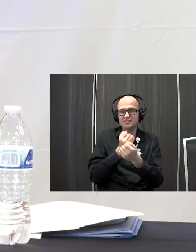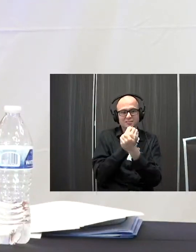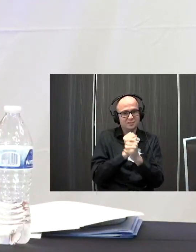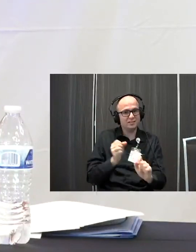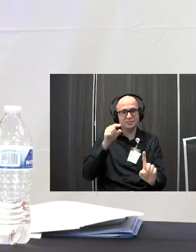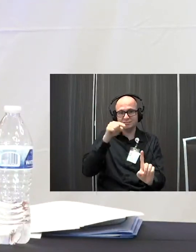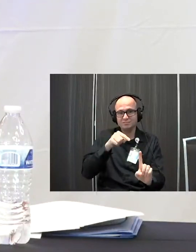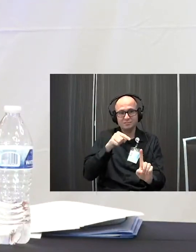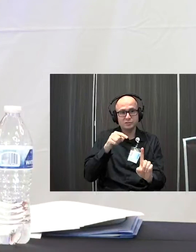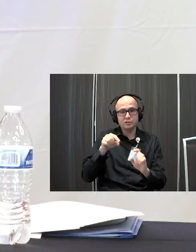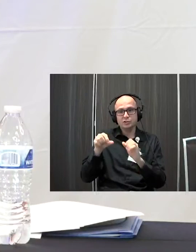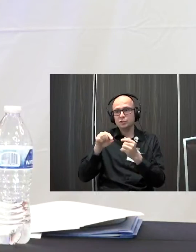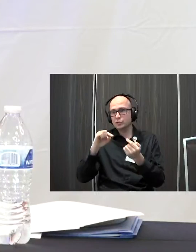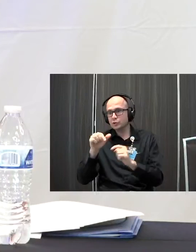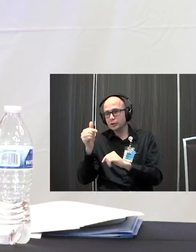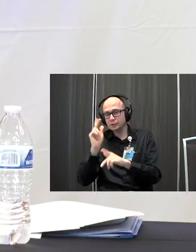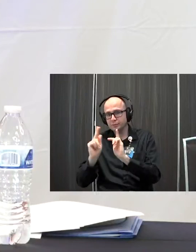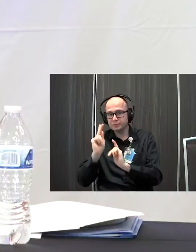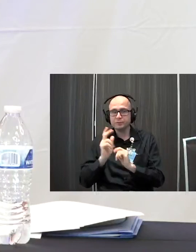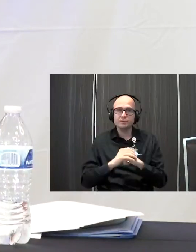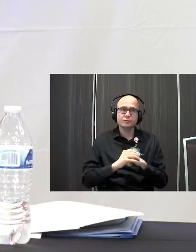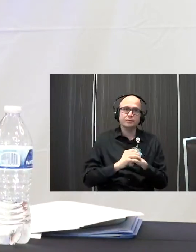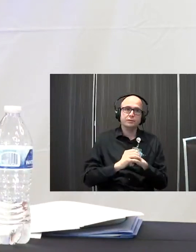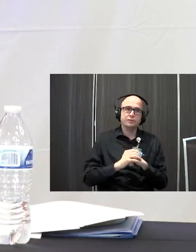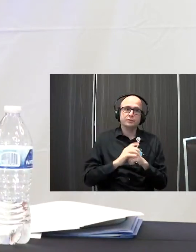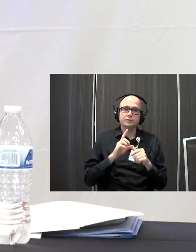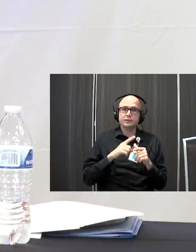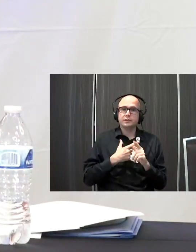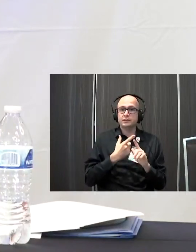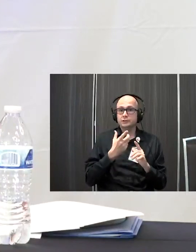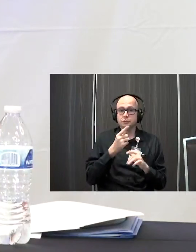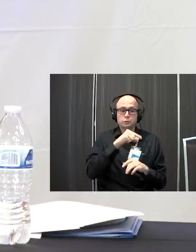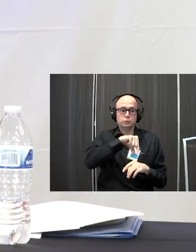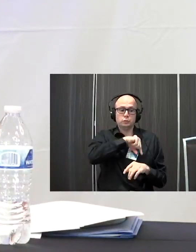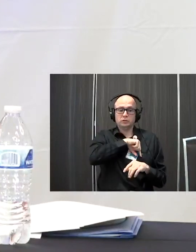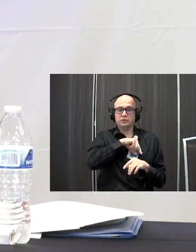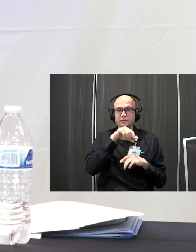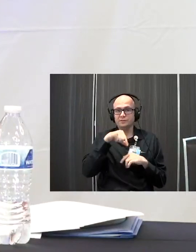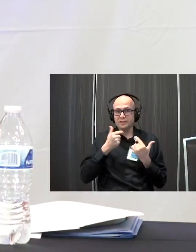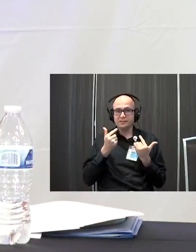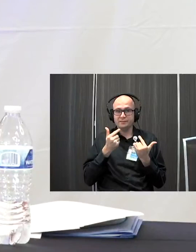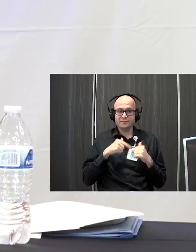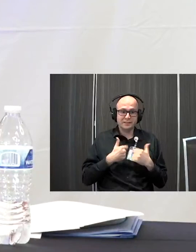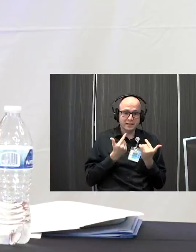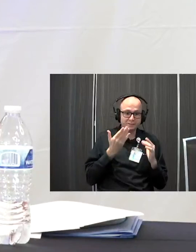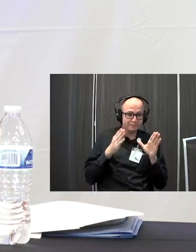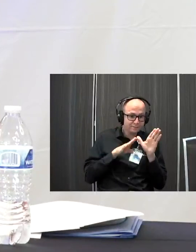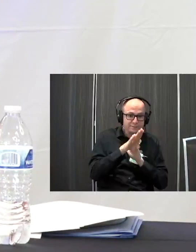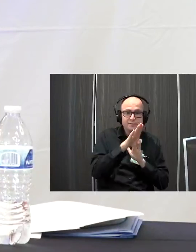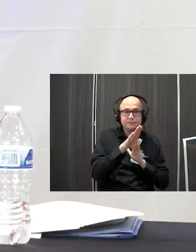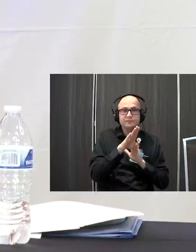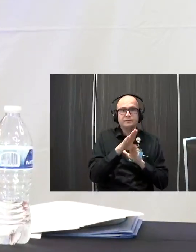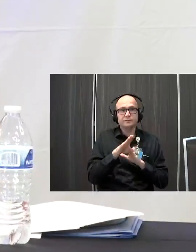hurt others. And then that also becomes, you touched on that, is quality of life. If we're dealing with that all the time, the rest of